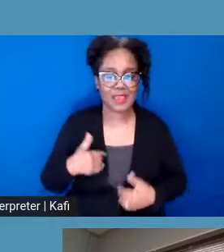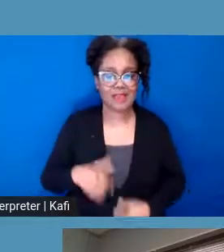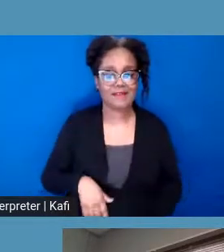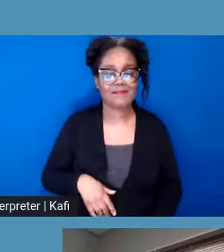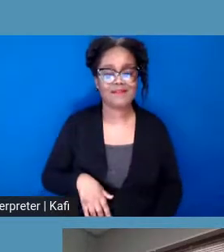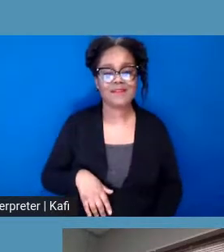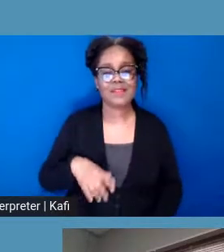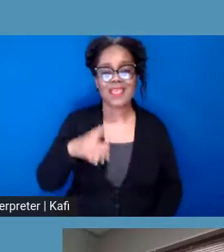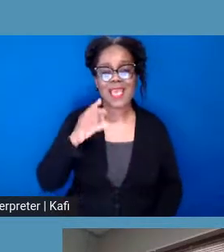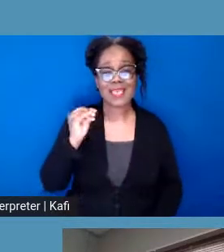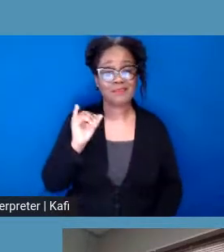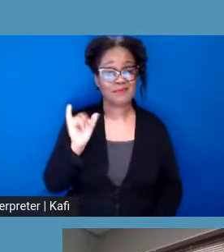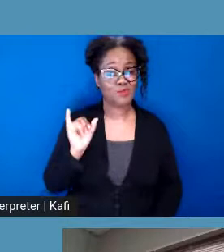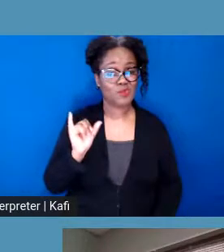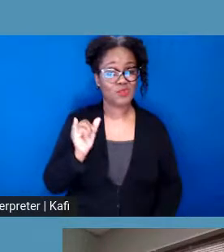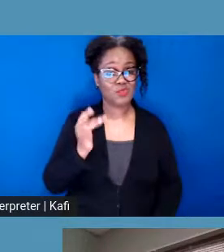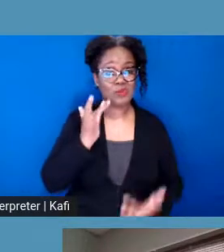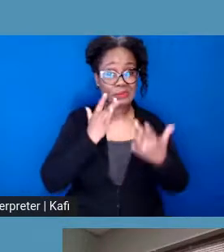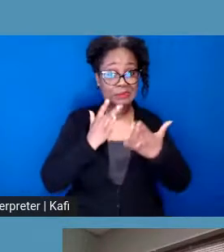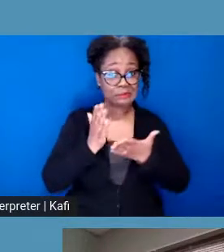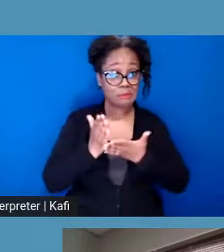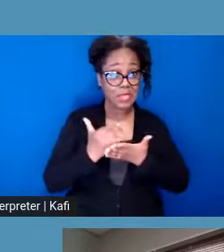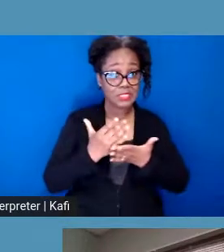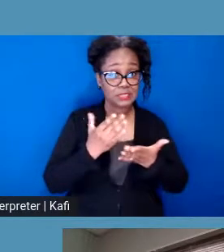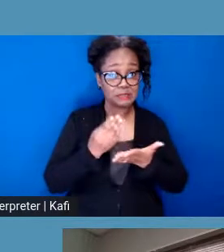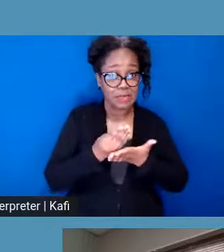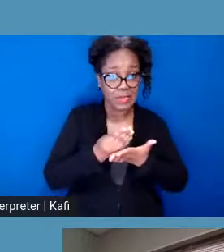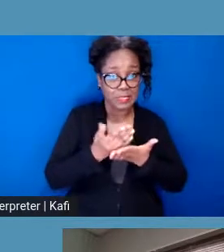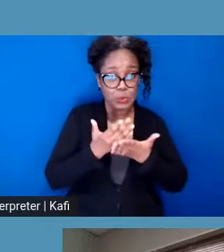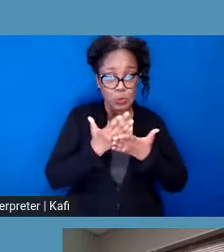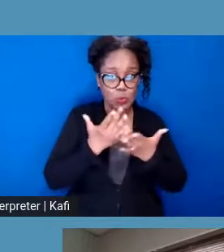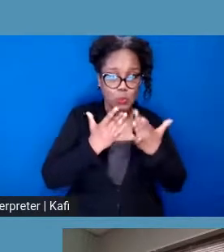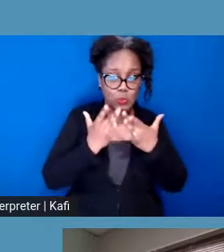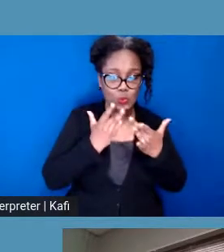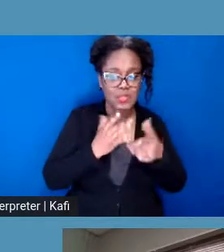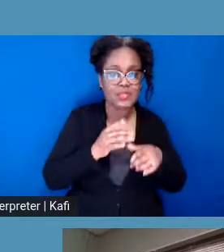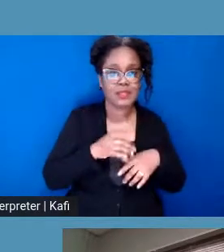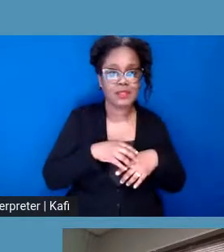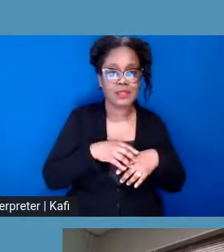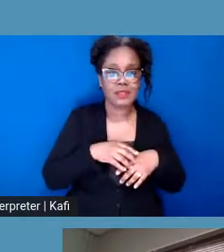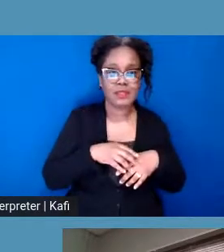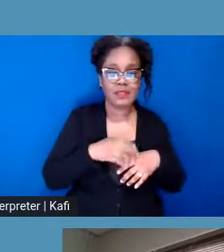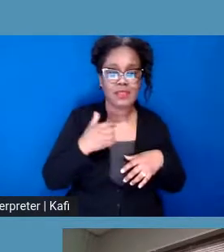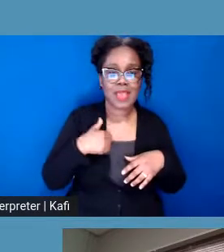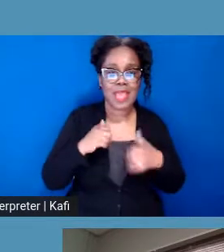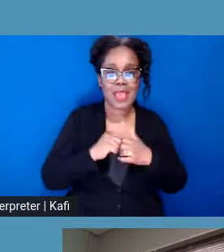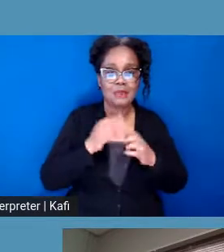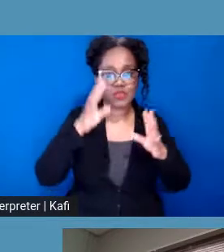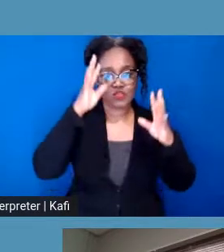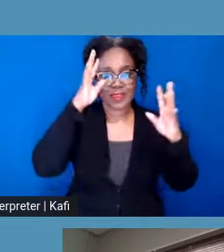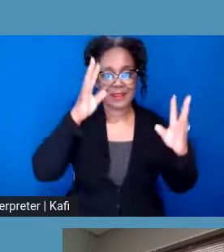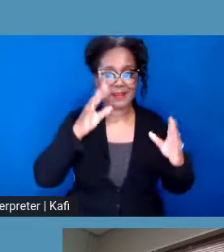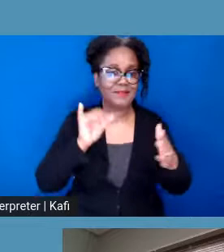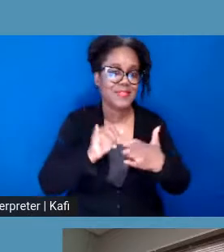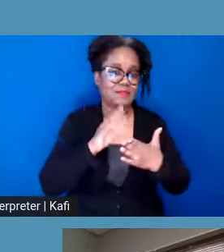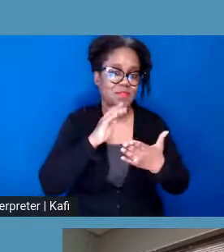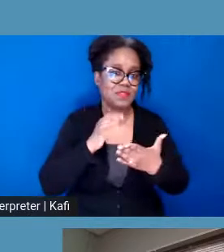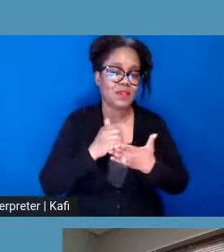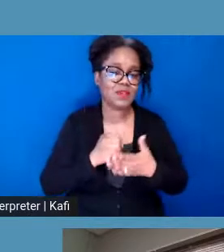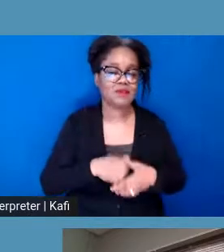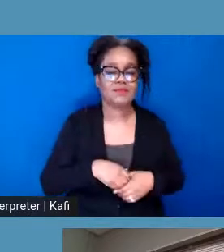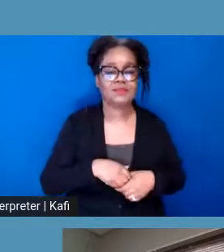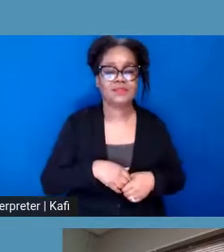us that not only does collections digitization affect the fact of getting our stuff into